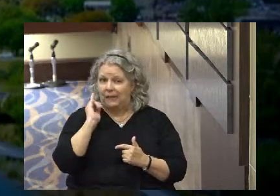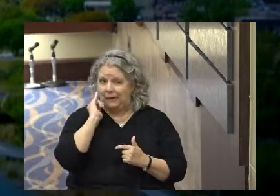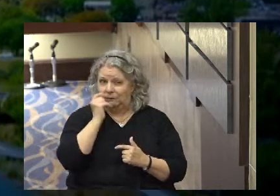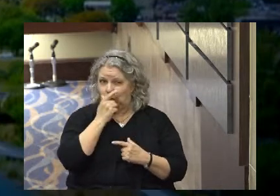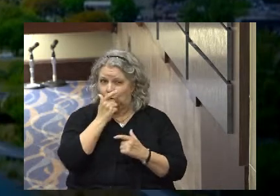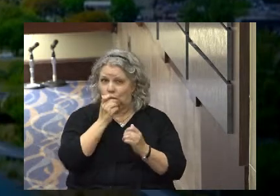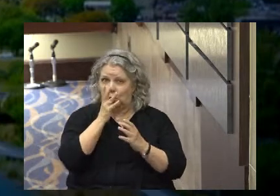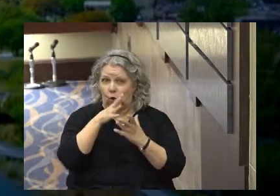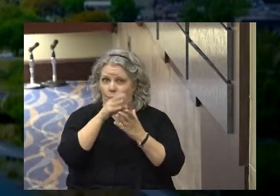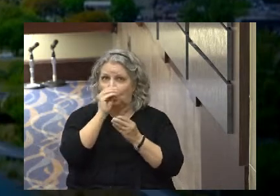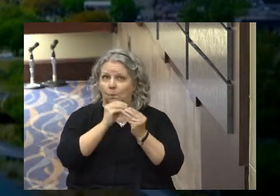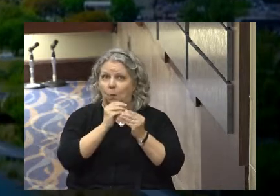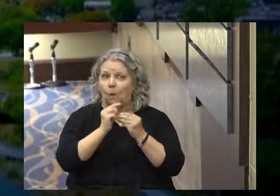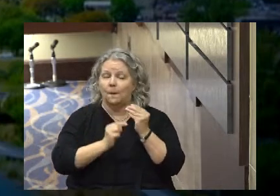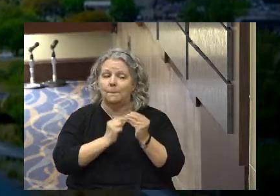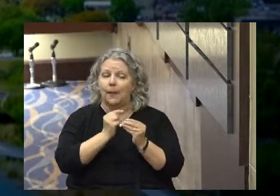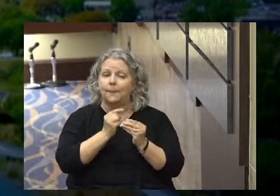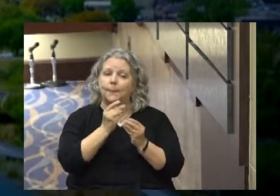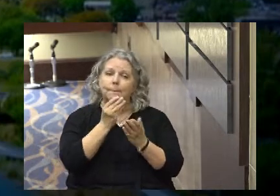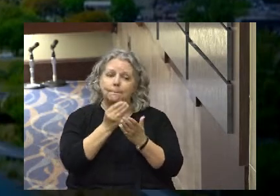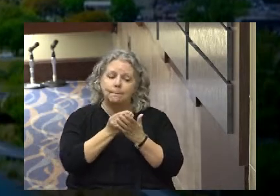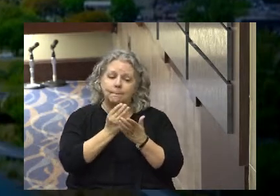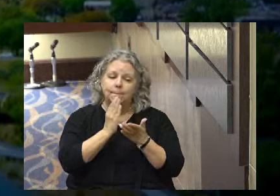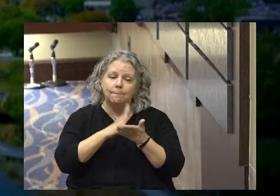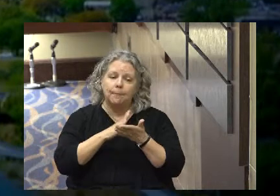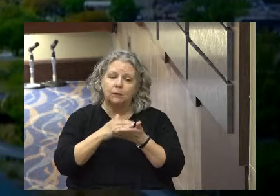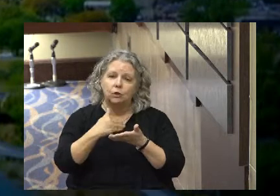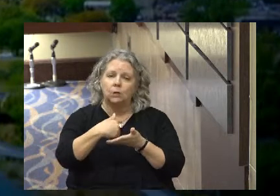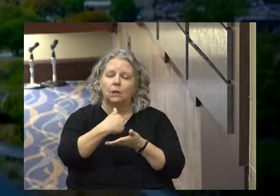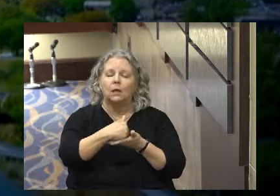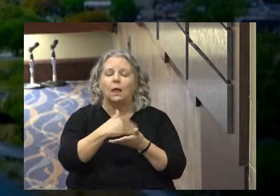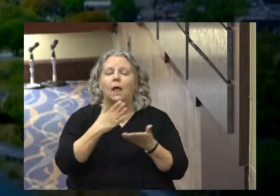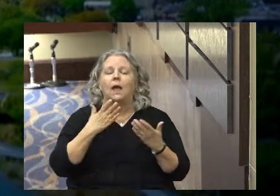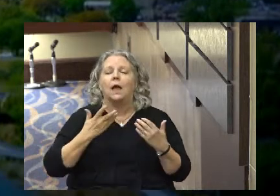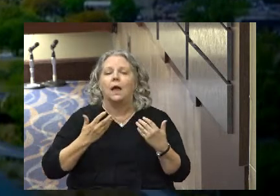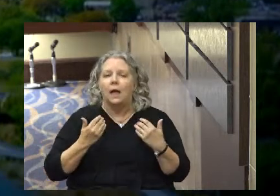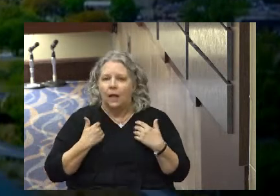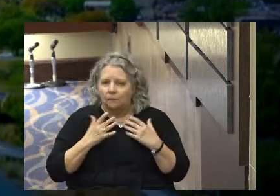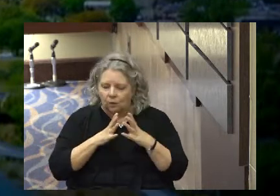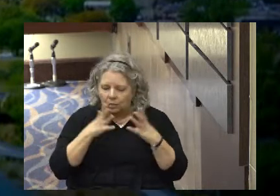more about the budget, certainly there's a variety of information on our